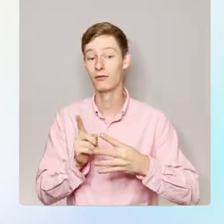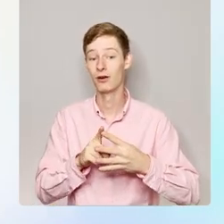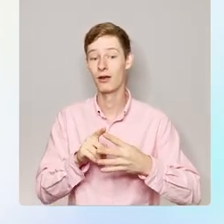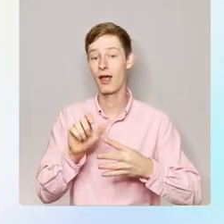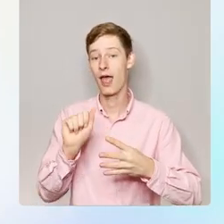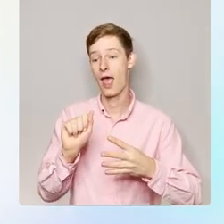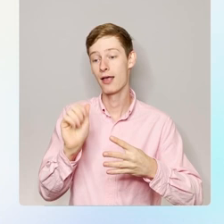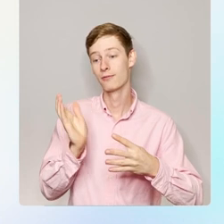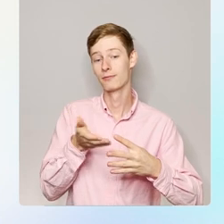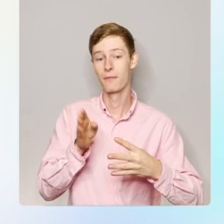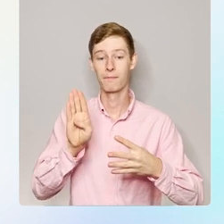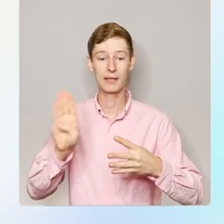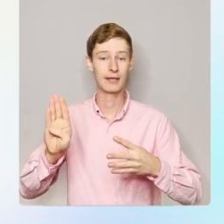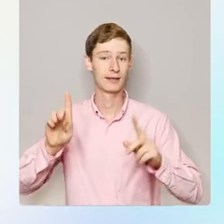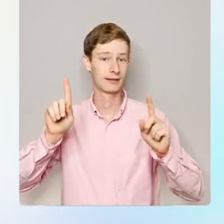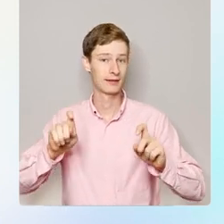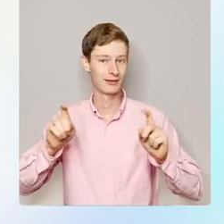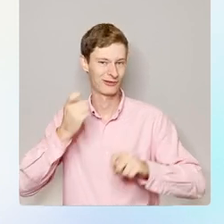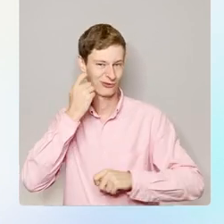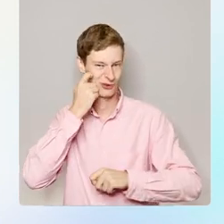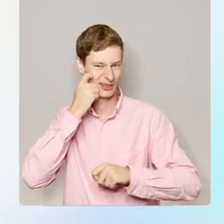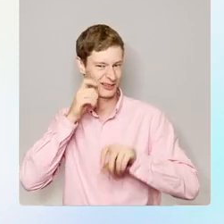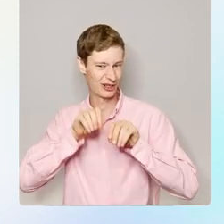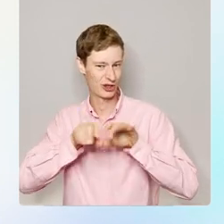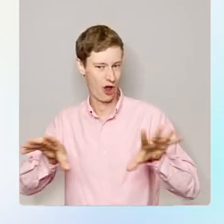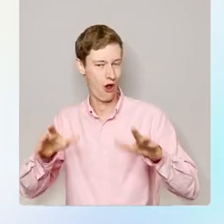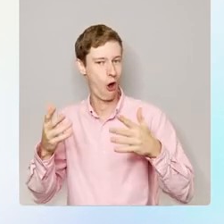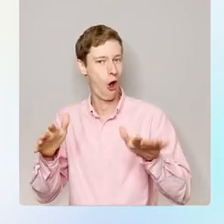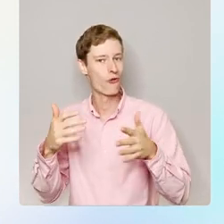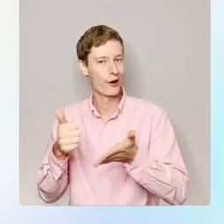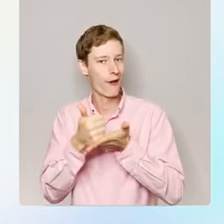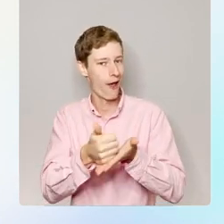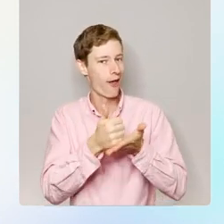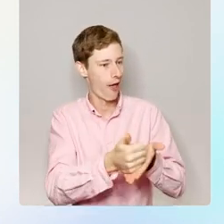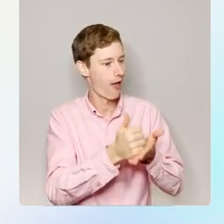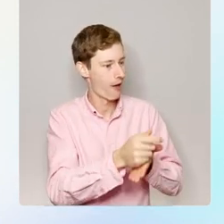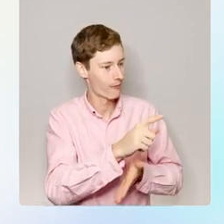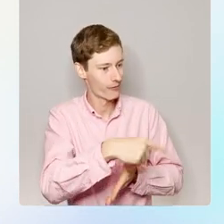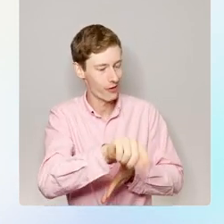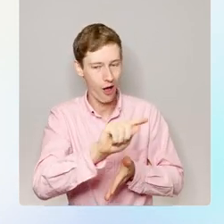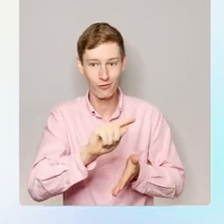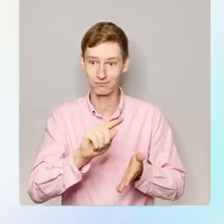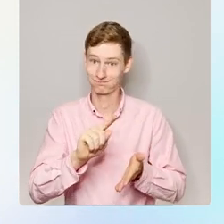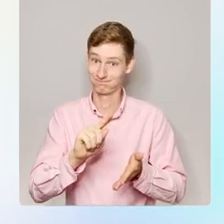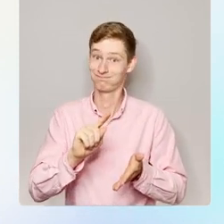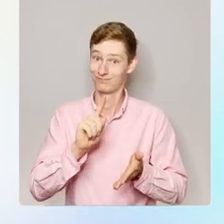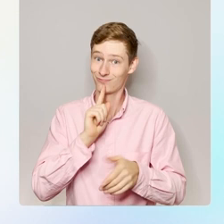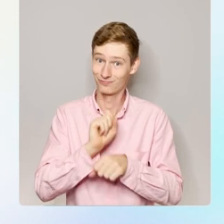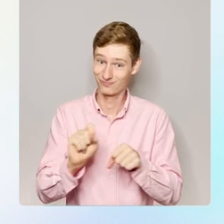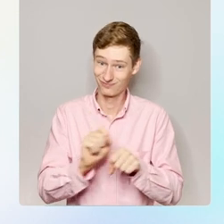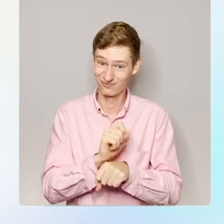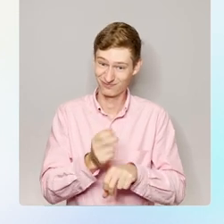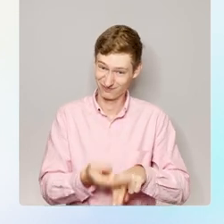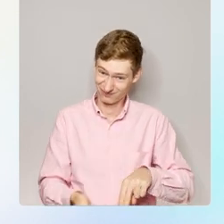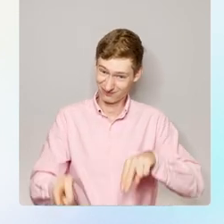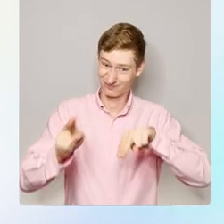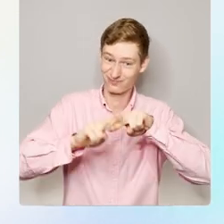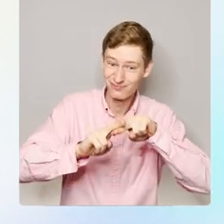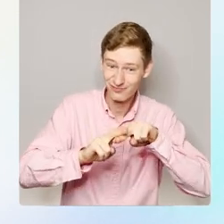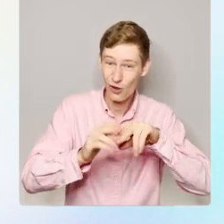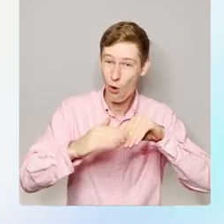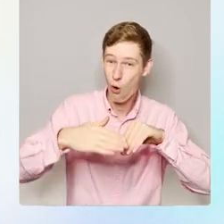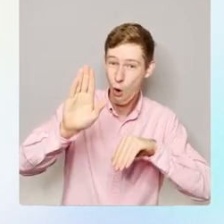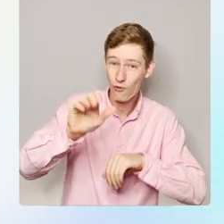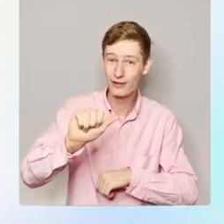First is A/B testing, which recently launched and has already helped developers drive double-digit improvements to